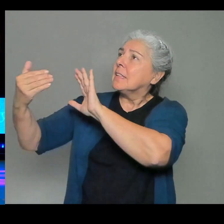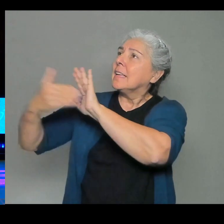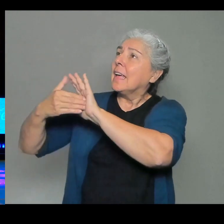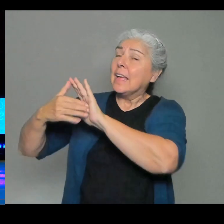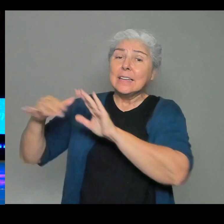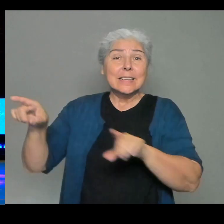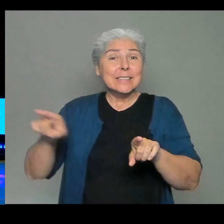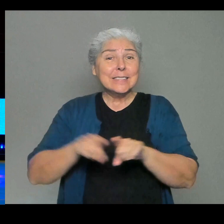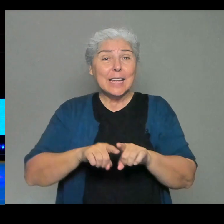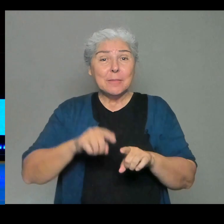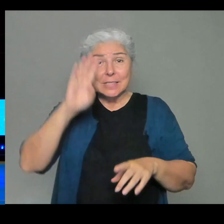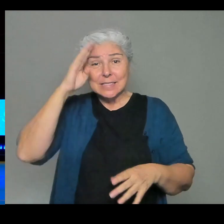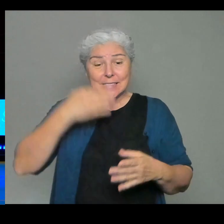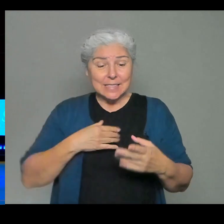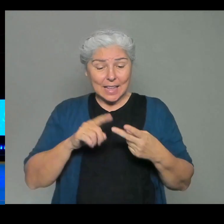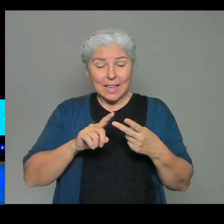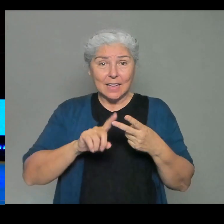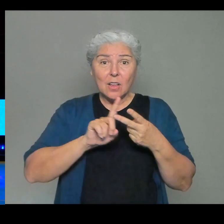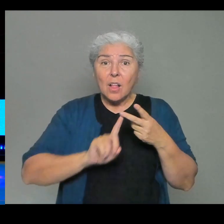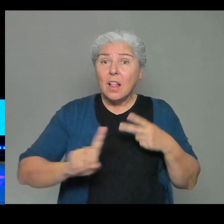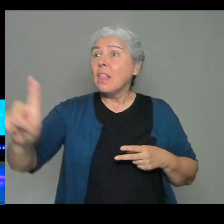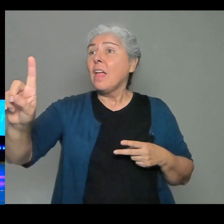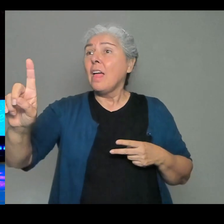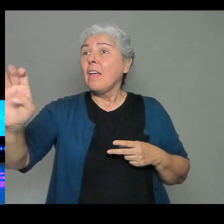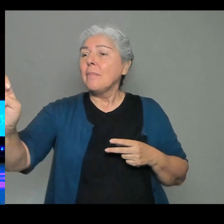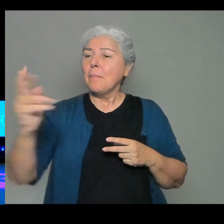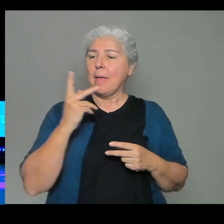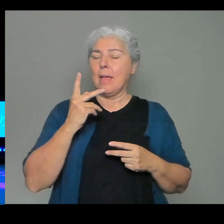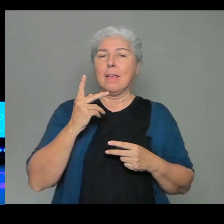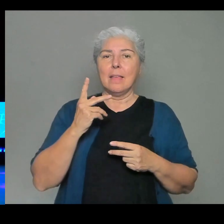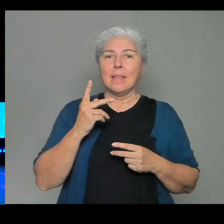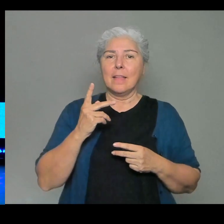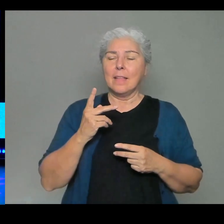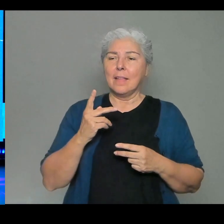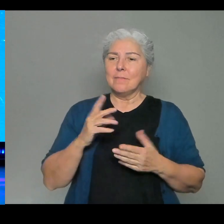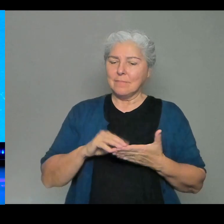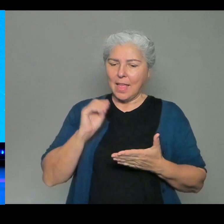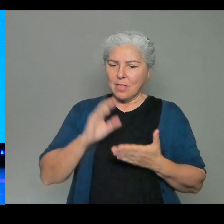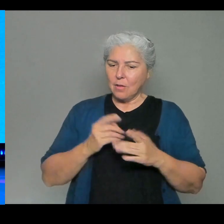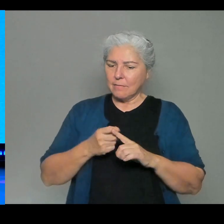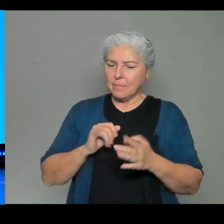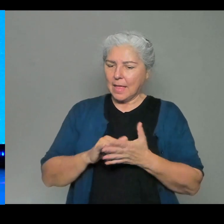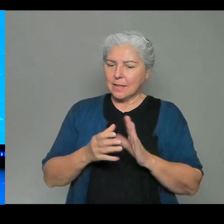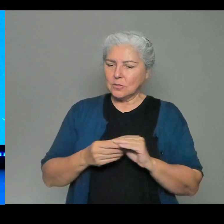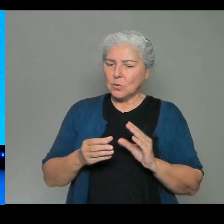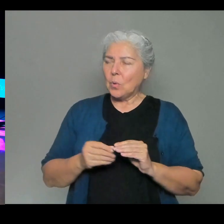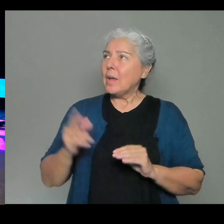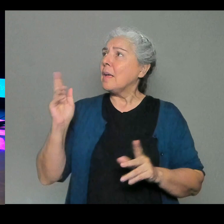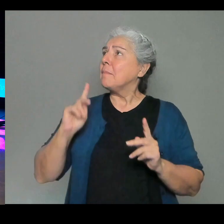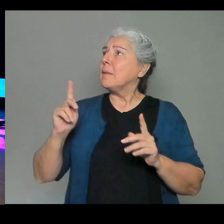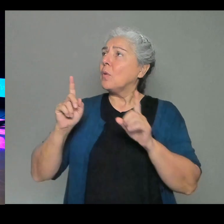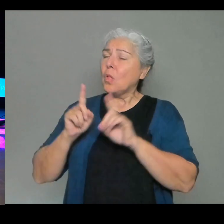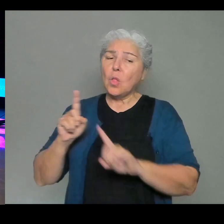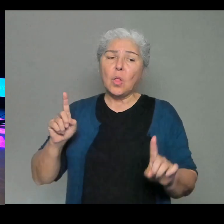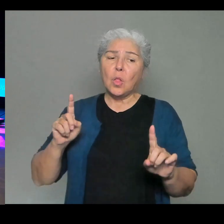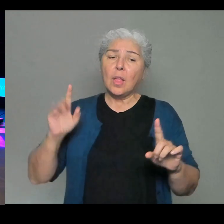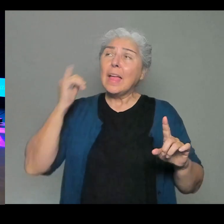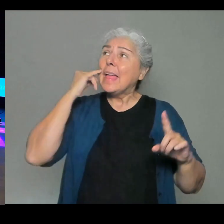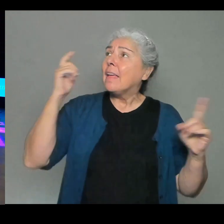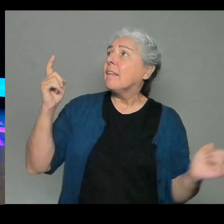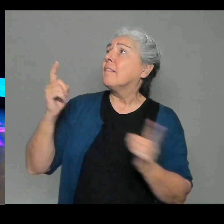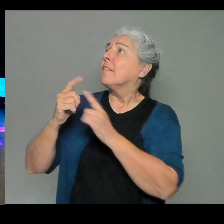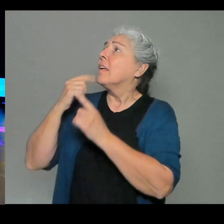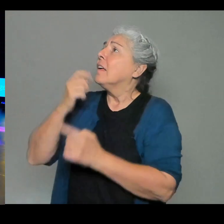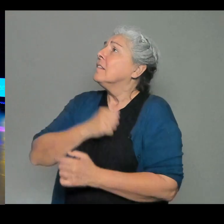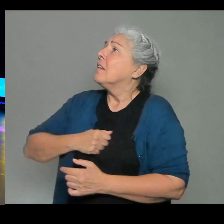like the son who walked away then came back. I learn in this story that you receive those